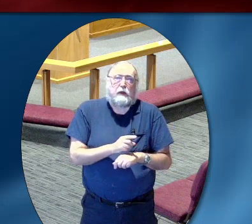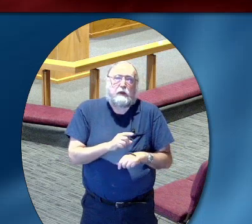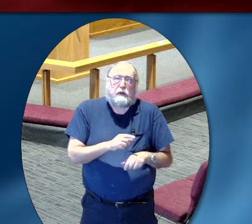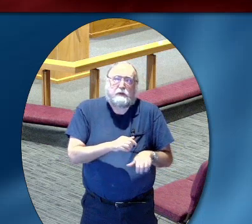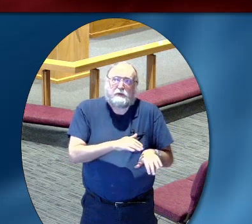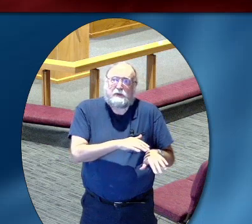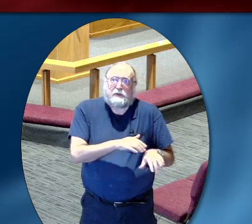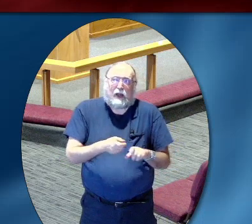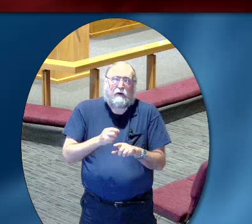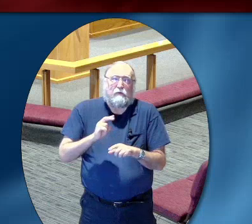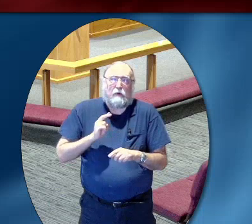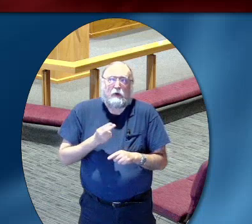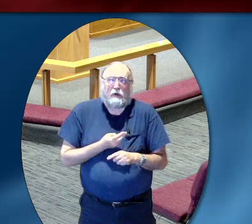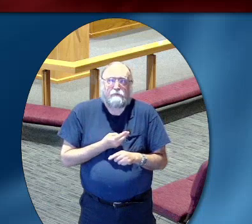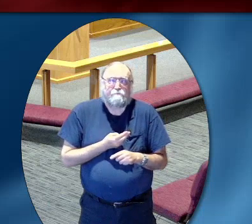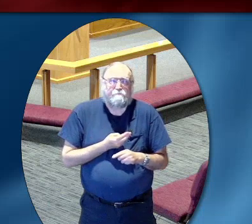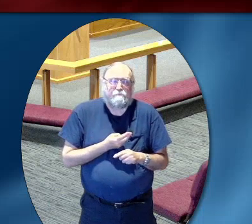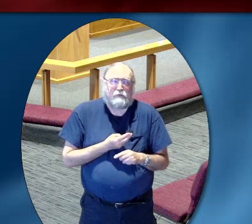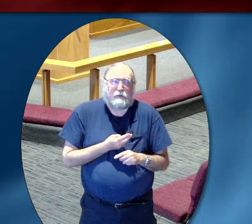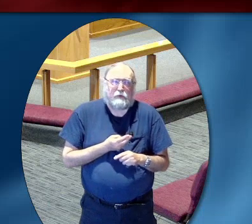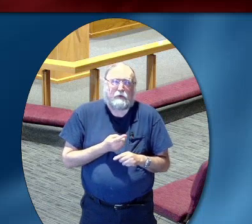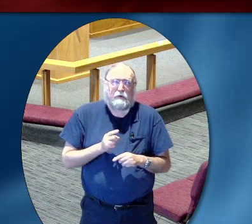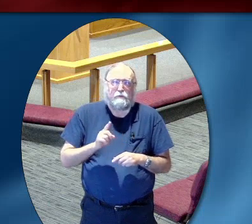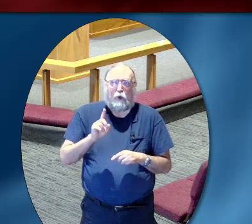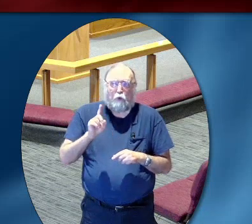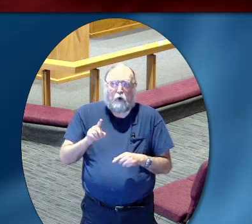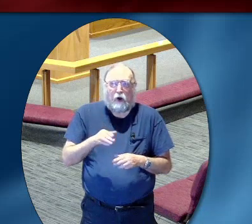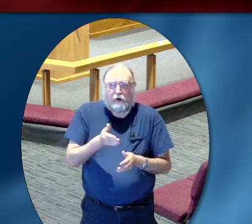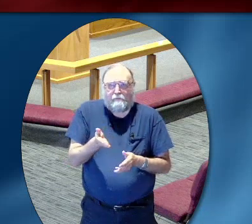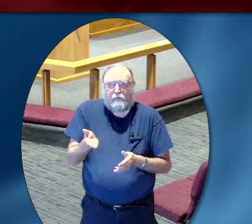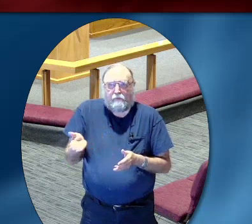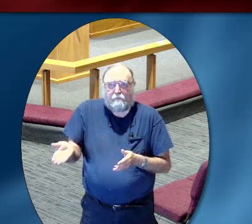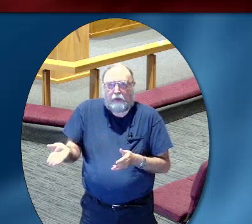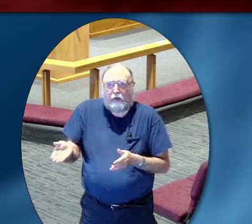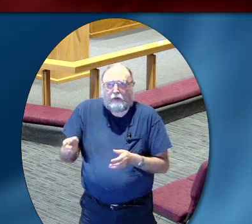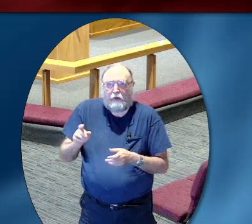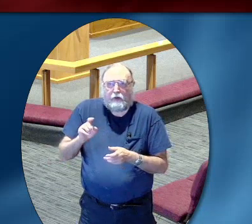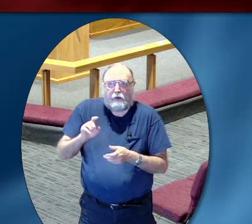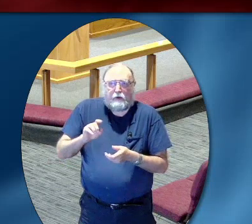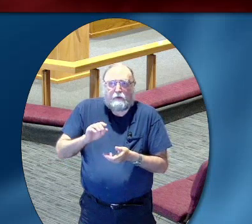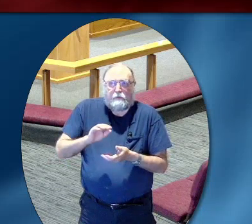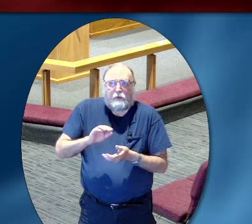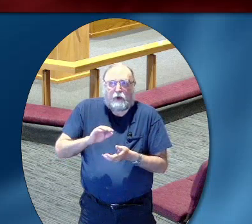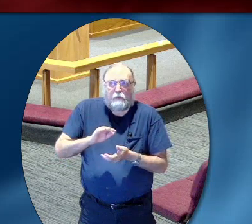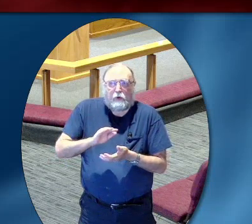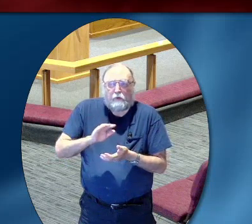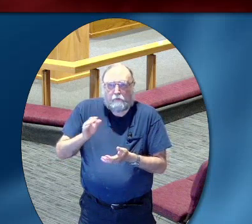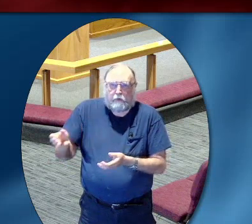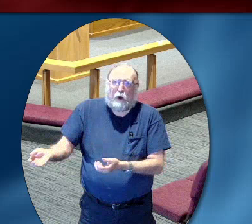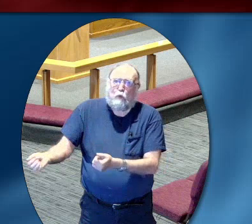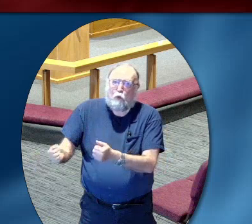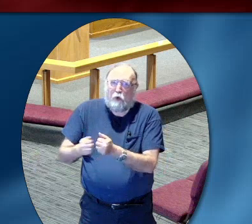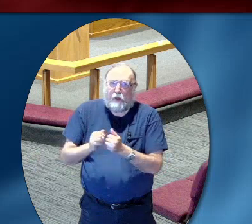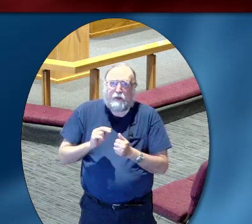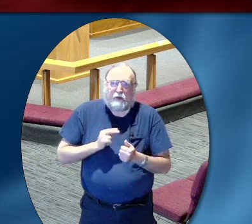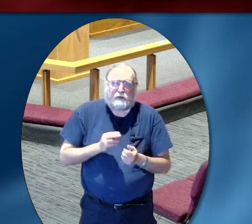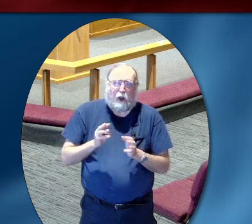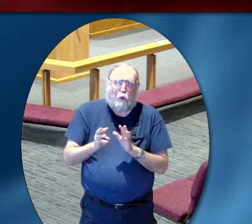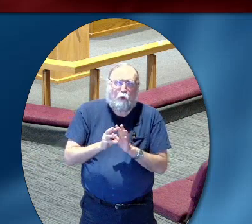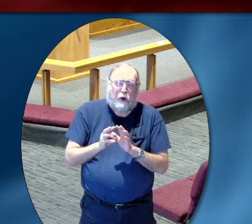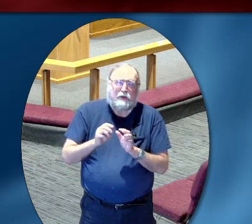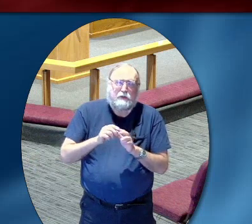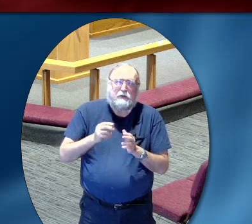was taken up from us, one of these men must become with us a witness to